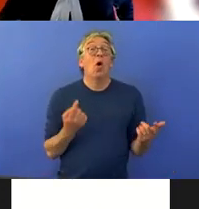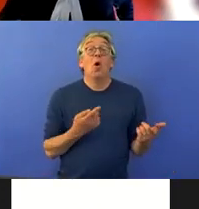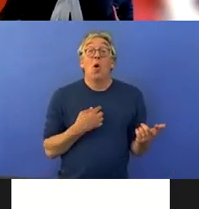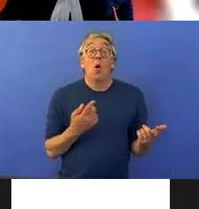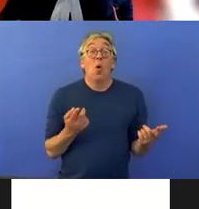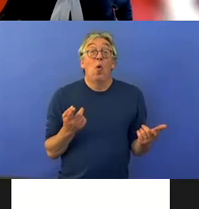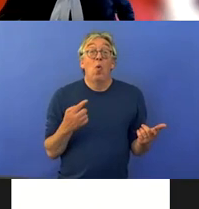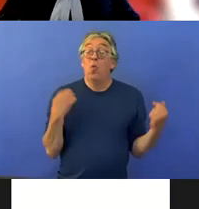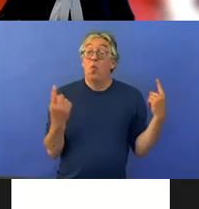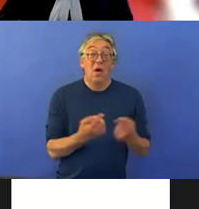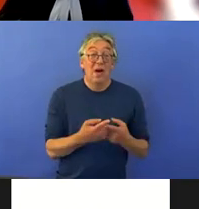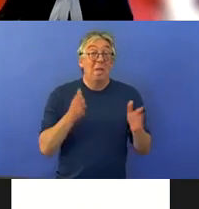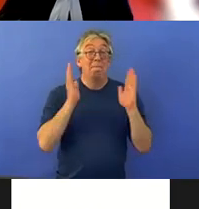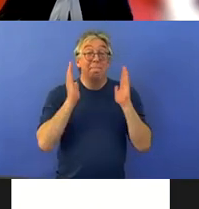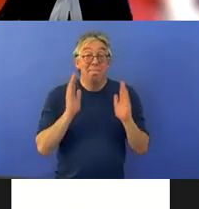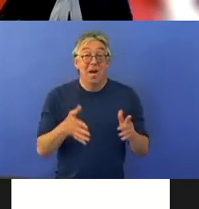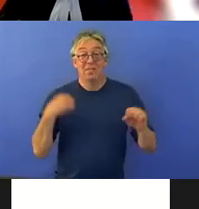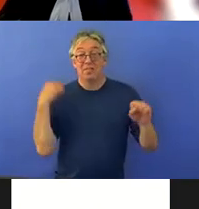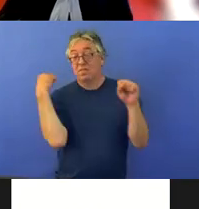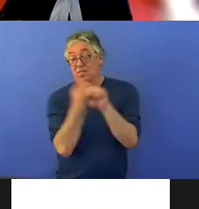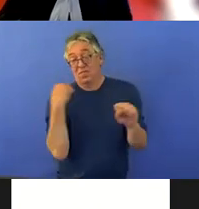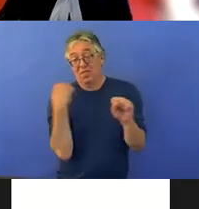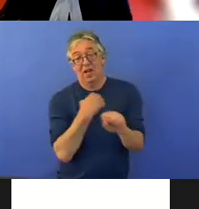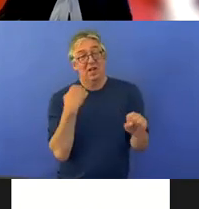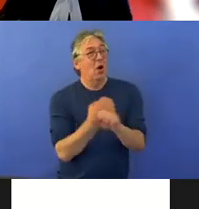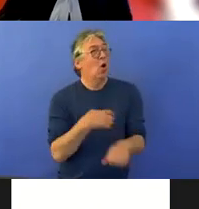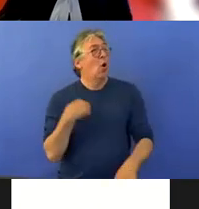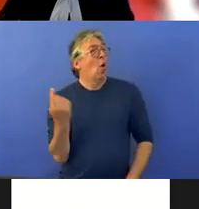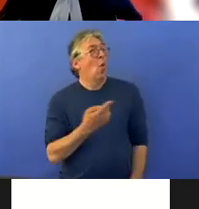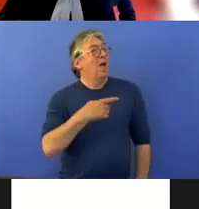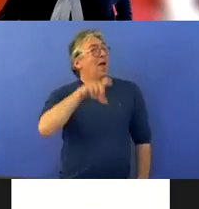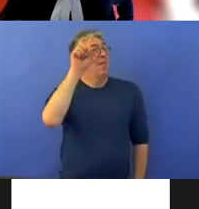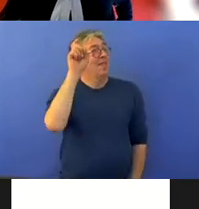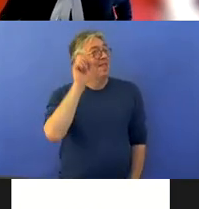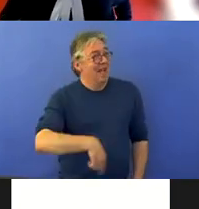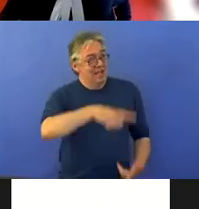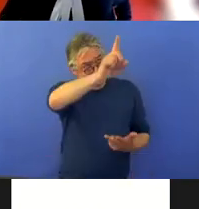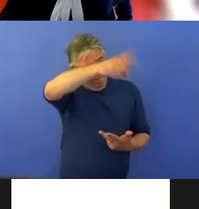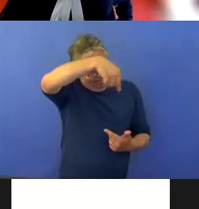We need to really fight for what we need and what our rights are